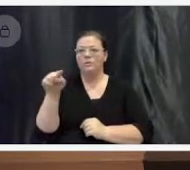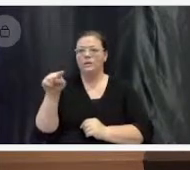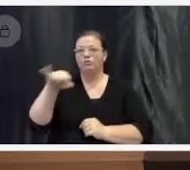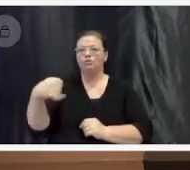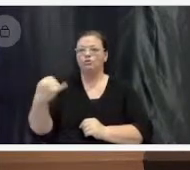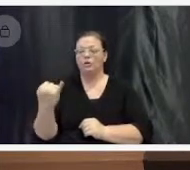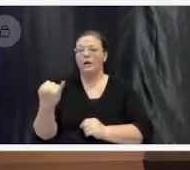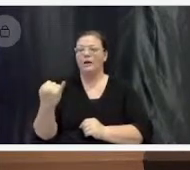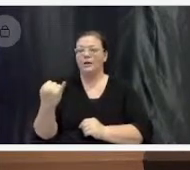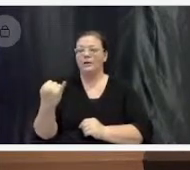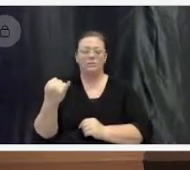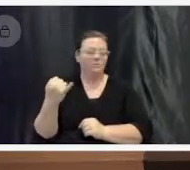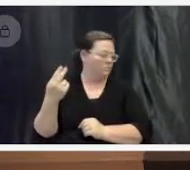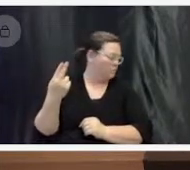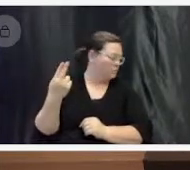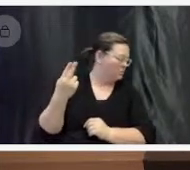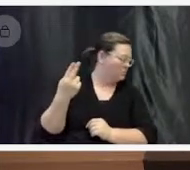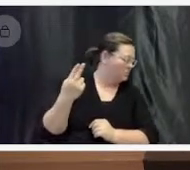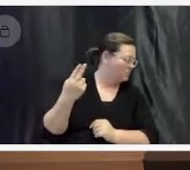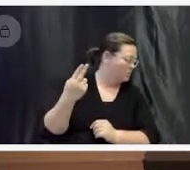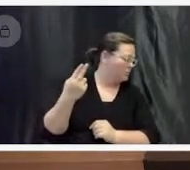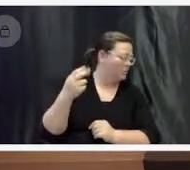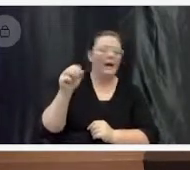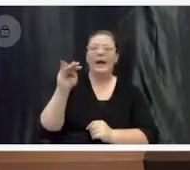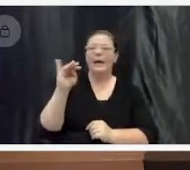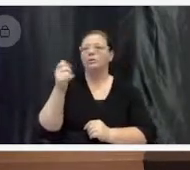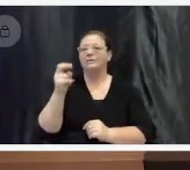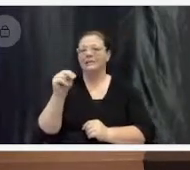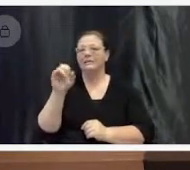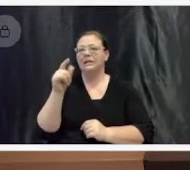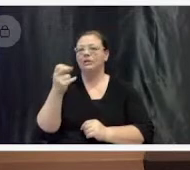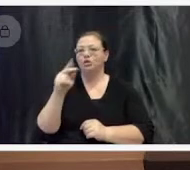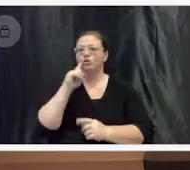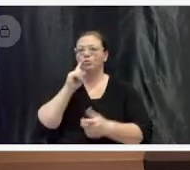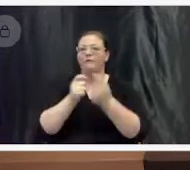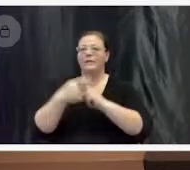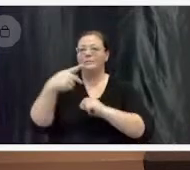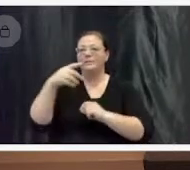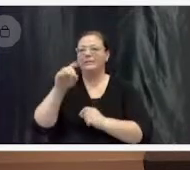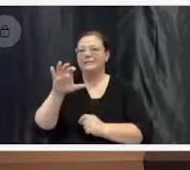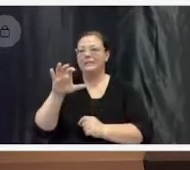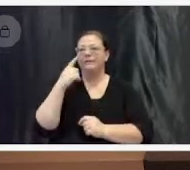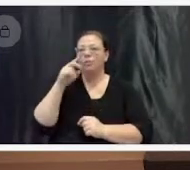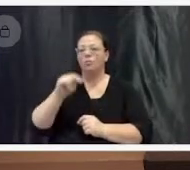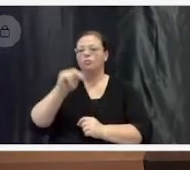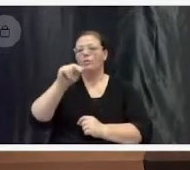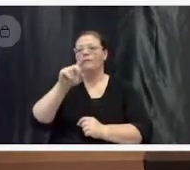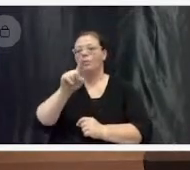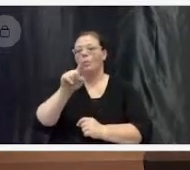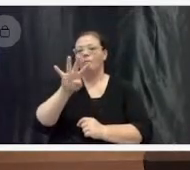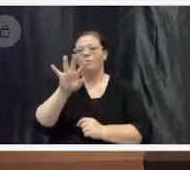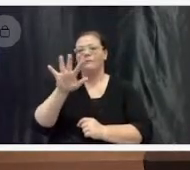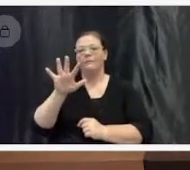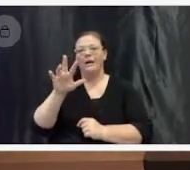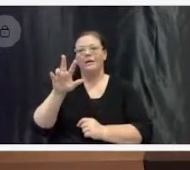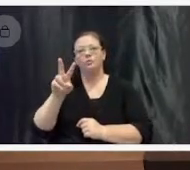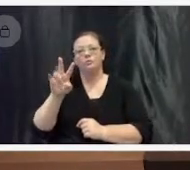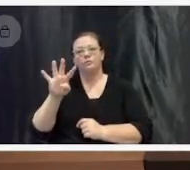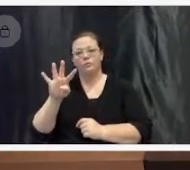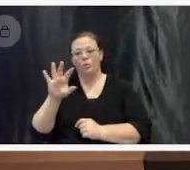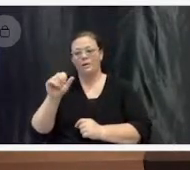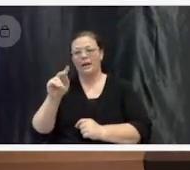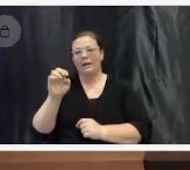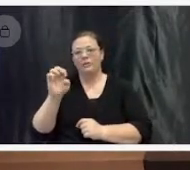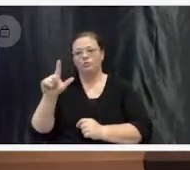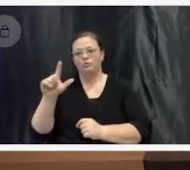Z7500-J, Hamilton Station Phase 2, revised PCD, north of 14524 Cantrell